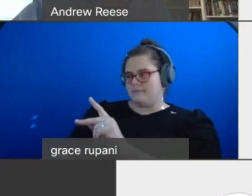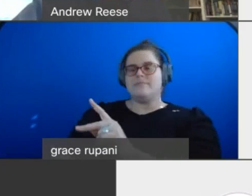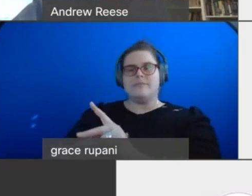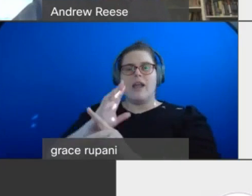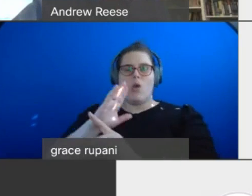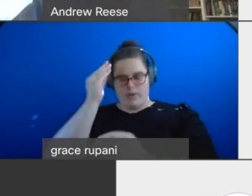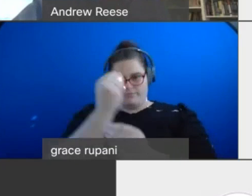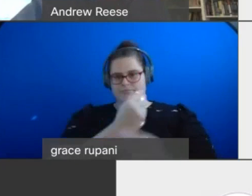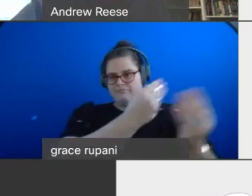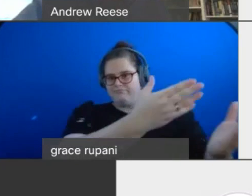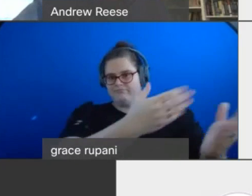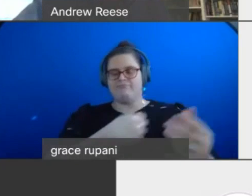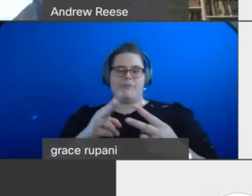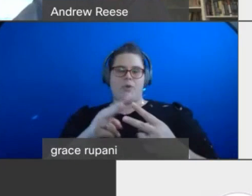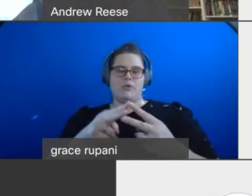them.